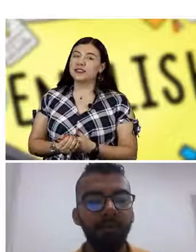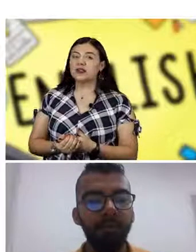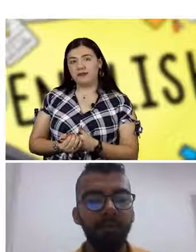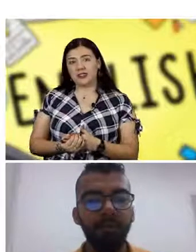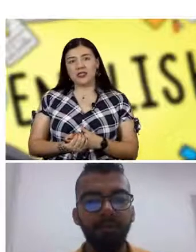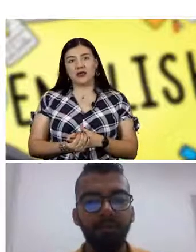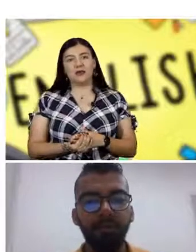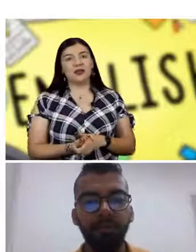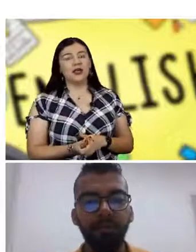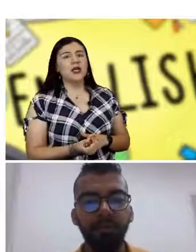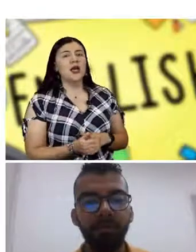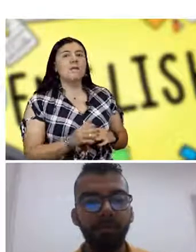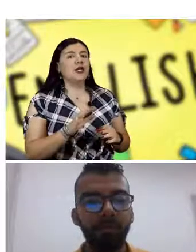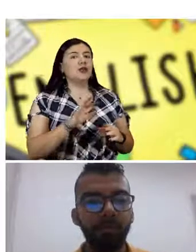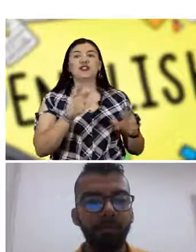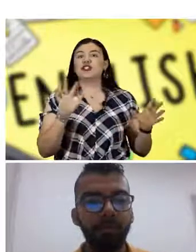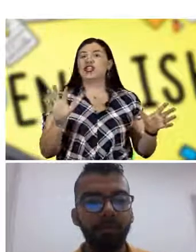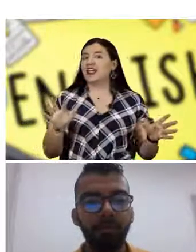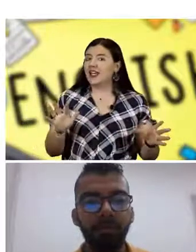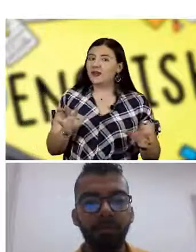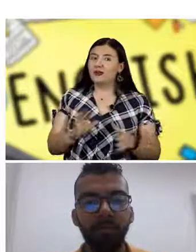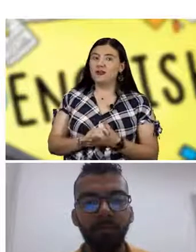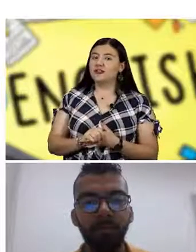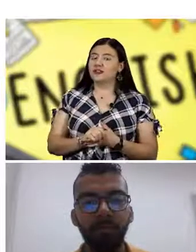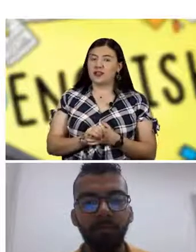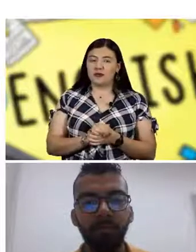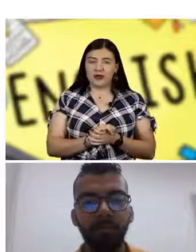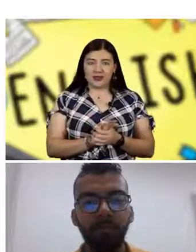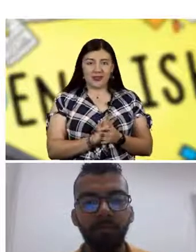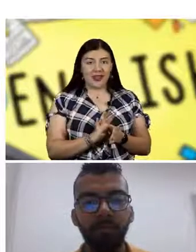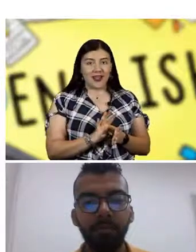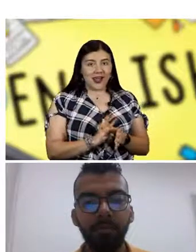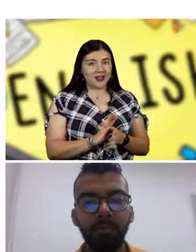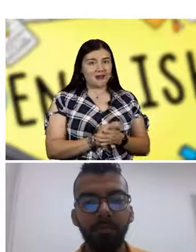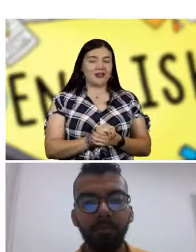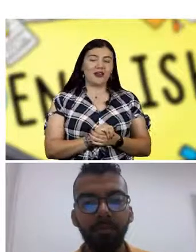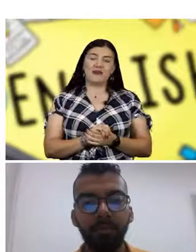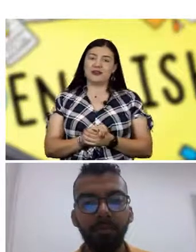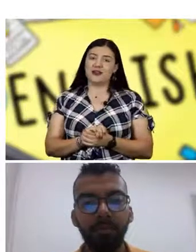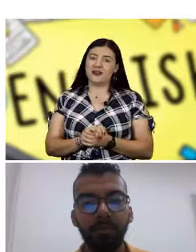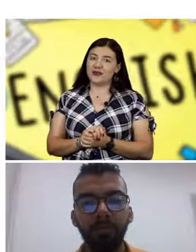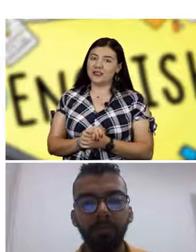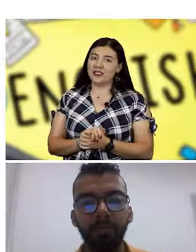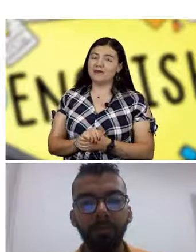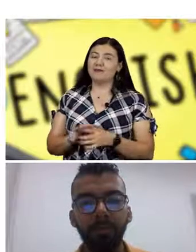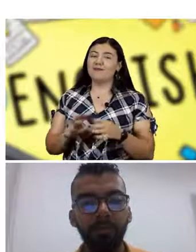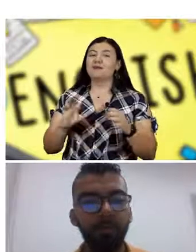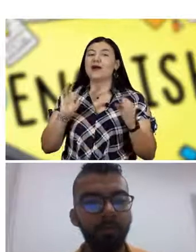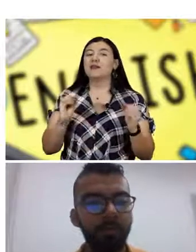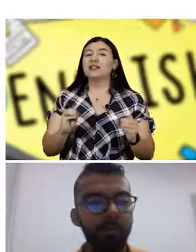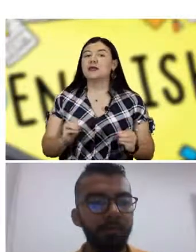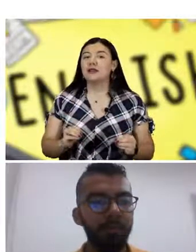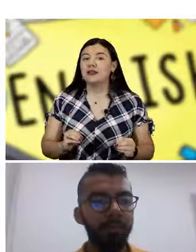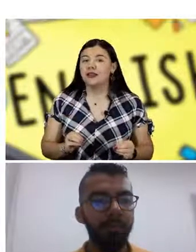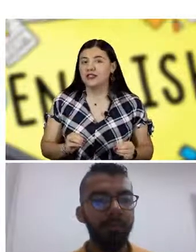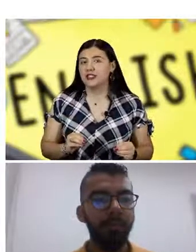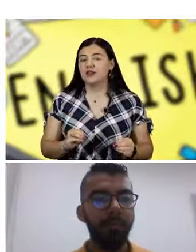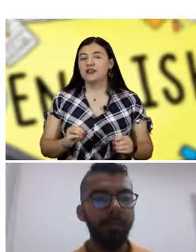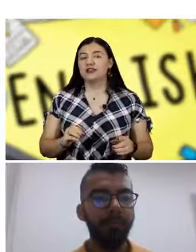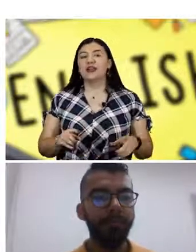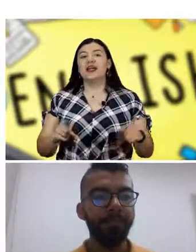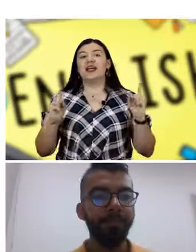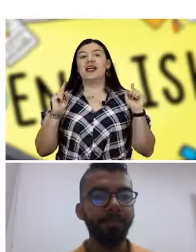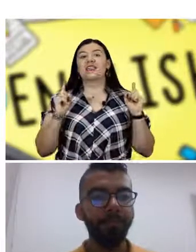vocabulario básico, fácil de aprender, pero yo sé que algunos no se acuerdan de algo que vamos a ver hoy, ¿sí? Vamos a